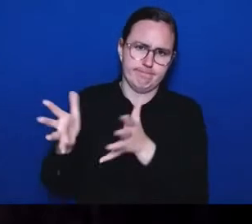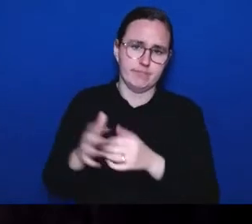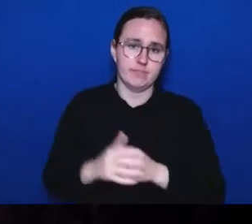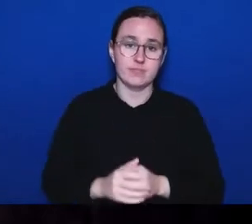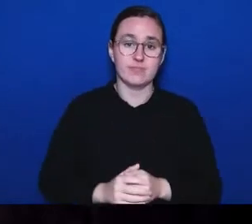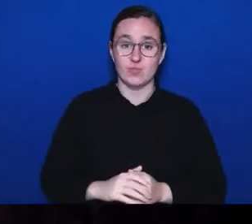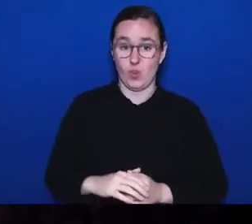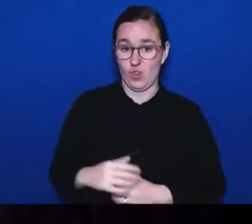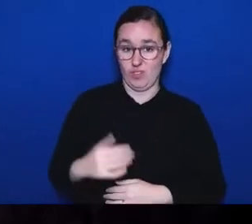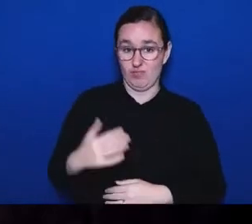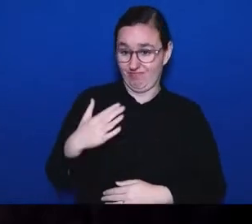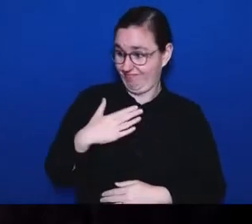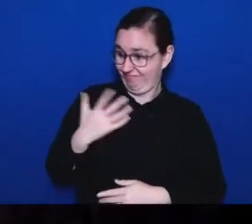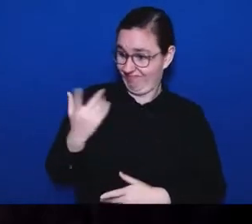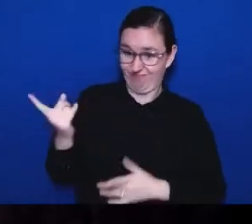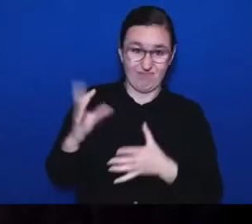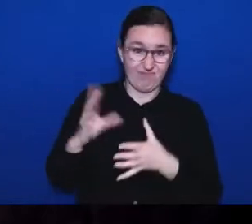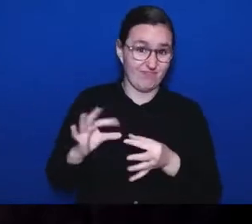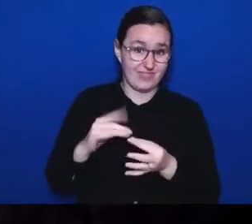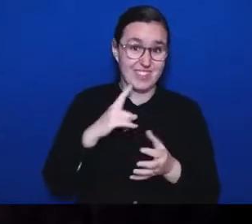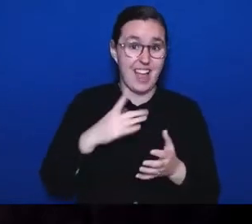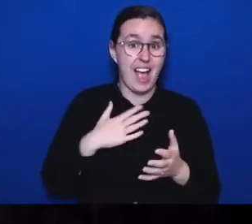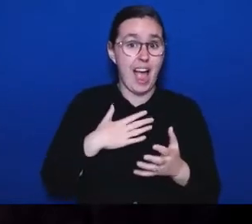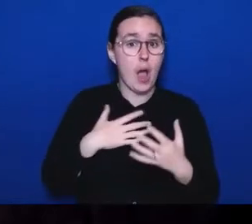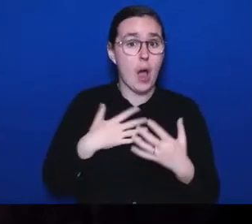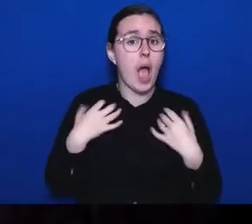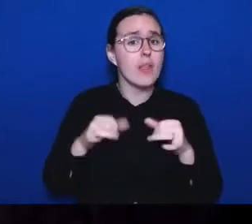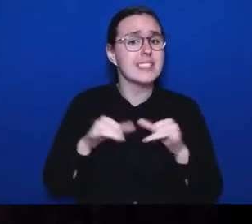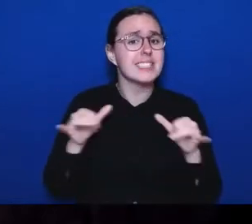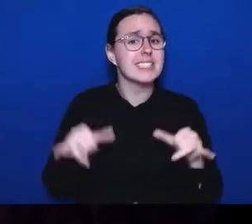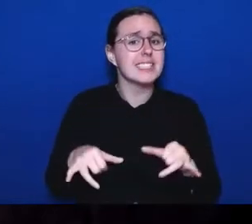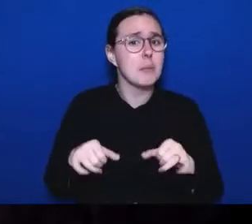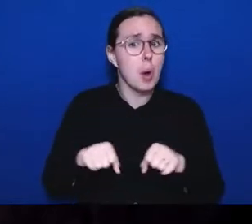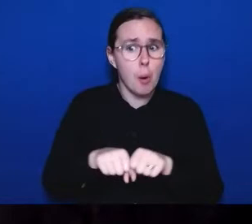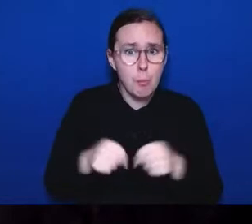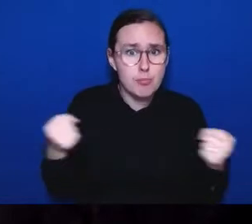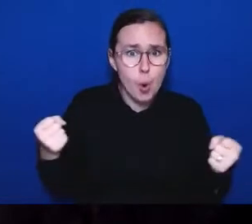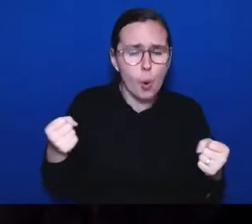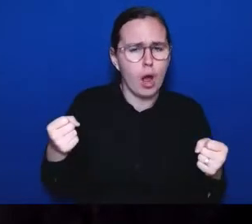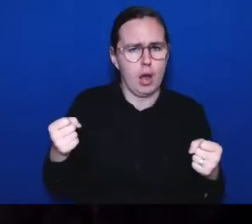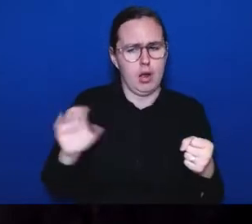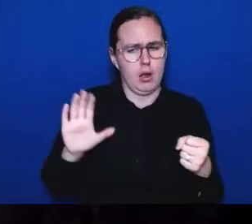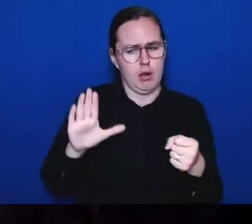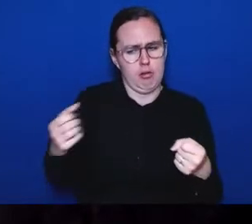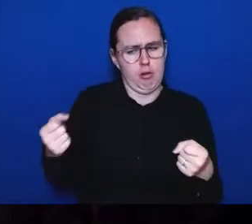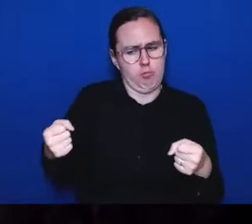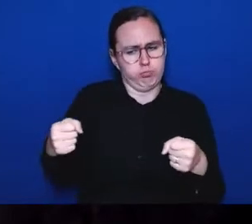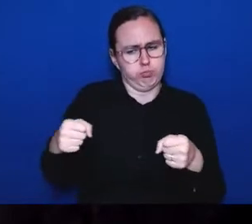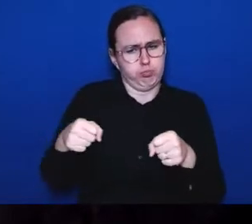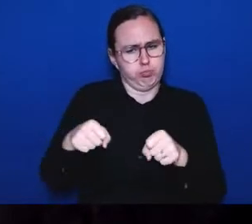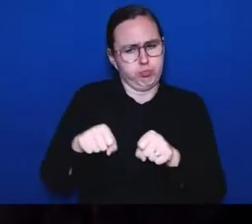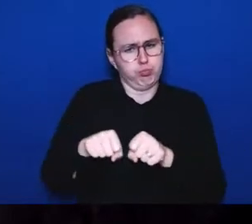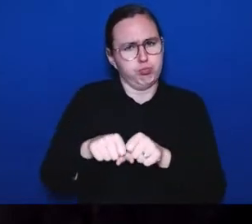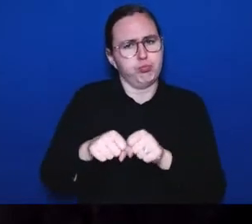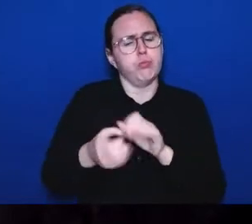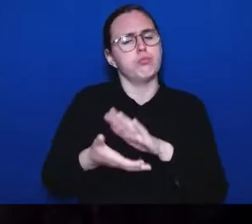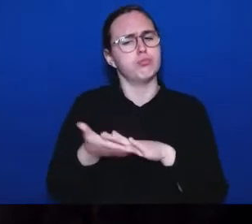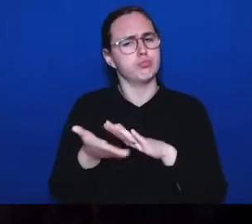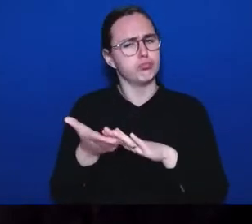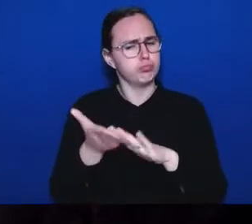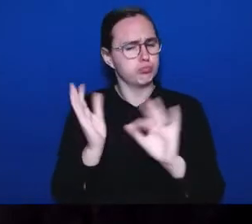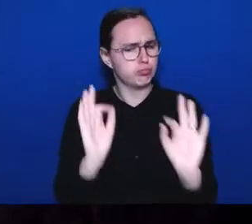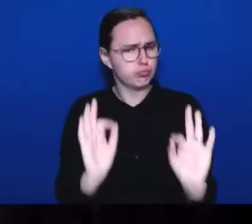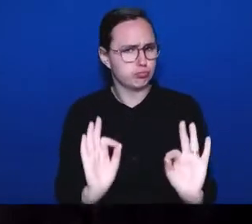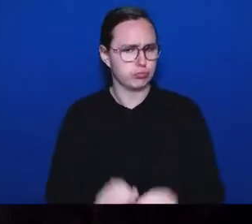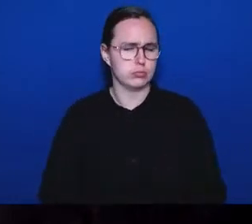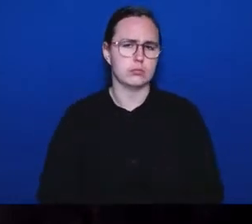to family practice that is required, by building out a system of locums to ensure that people have care when and where